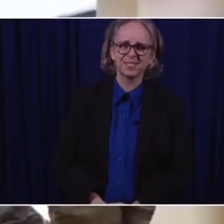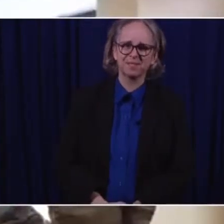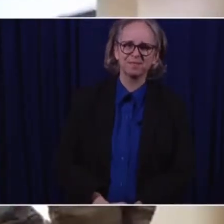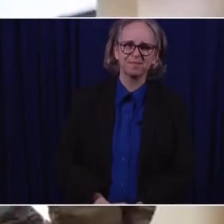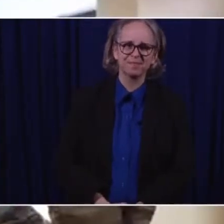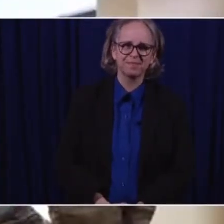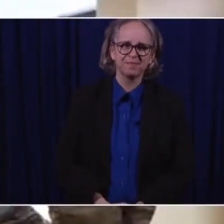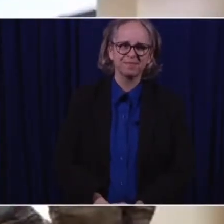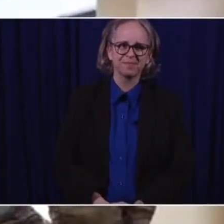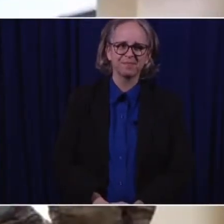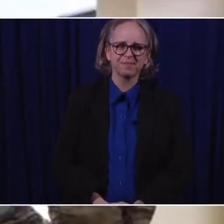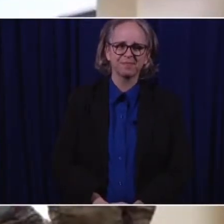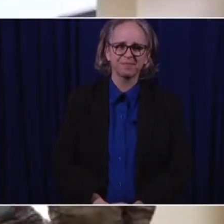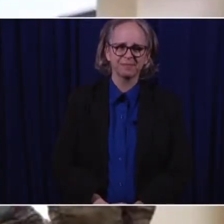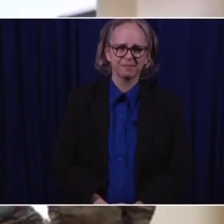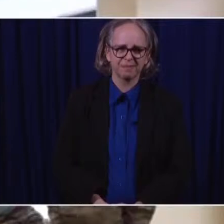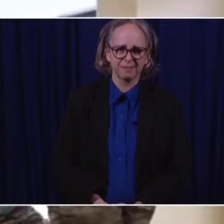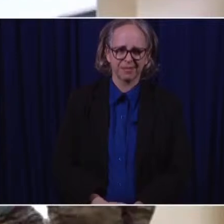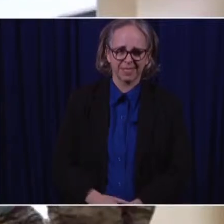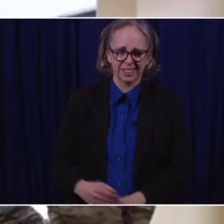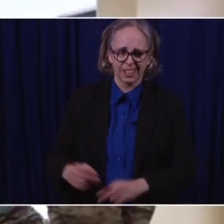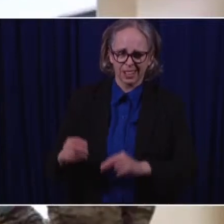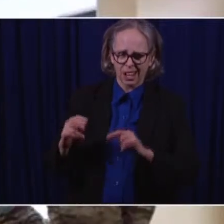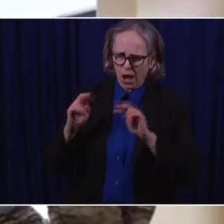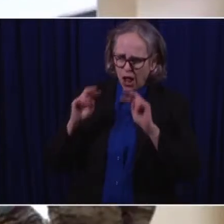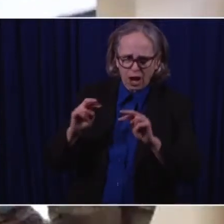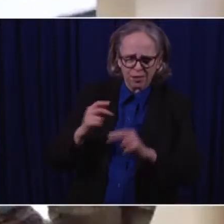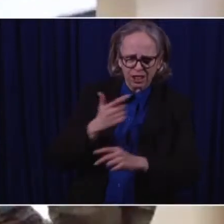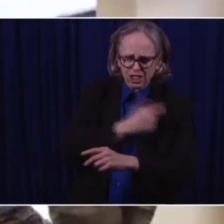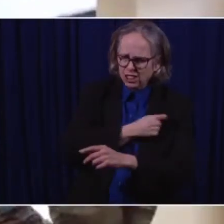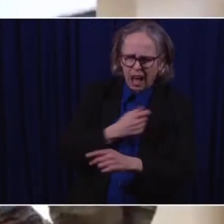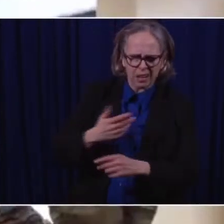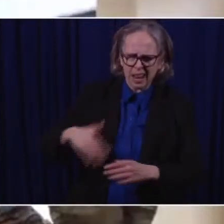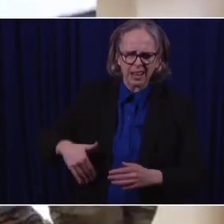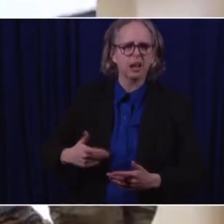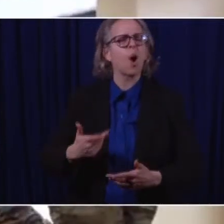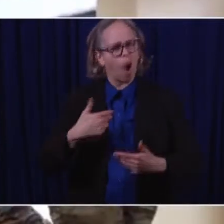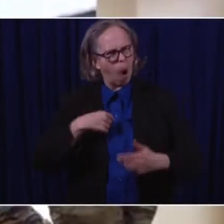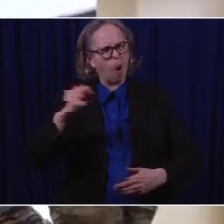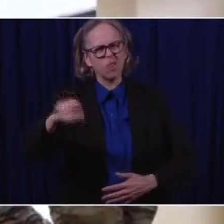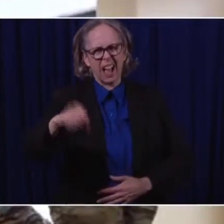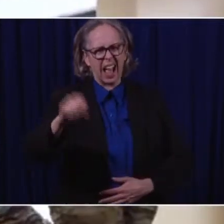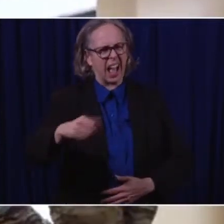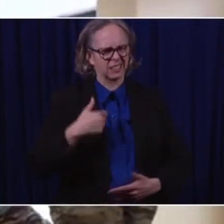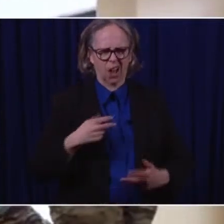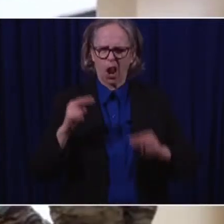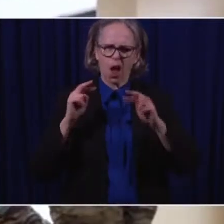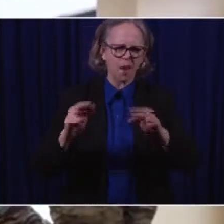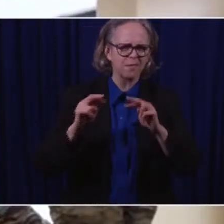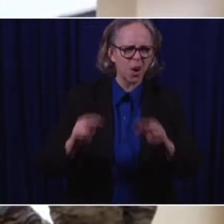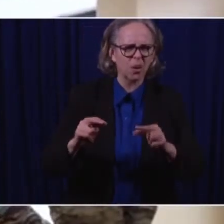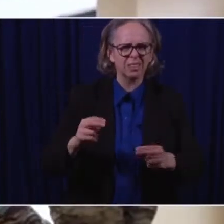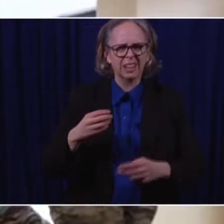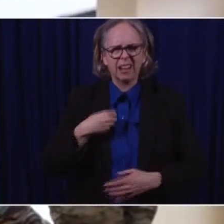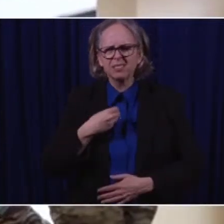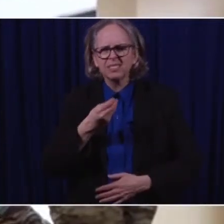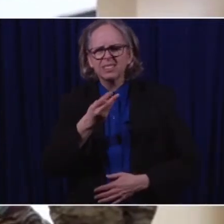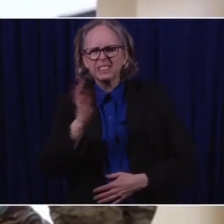And are you looking forward to this or not? Yes, I am. I have several family members that have had